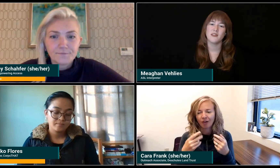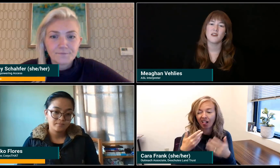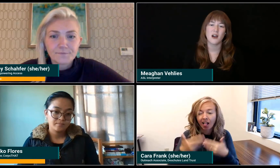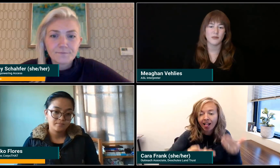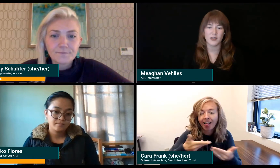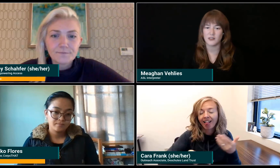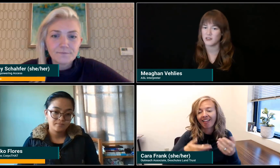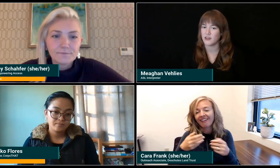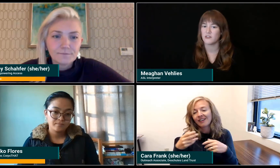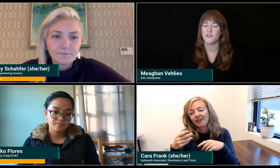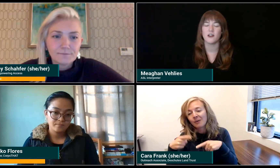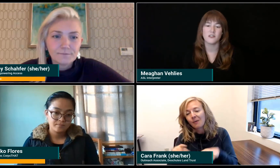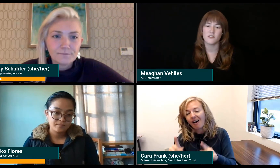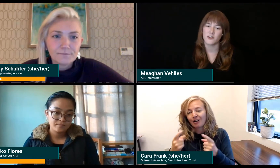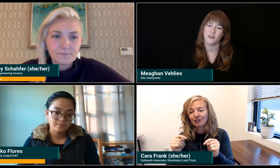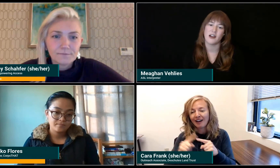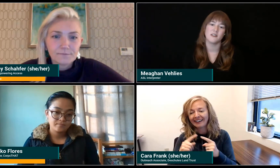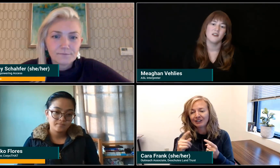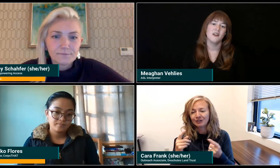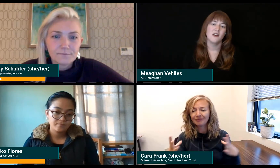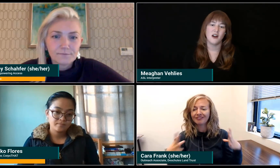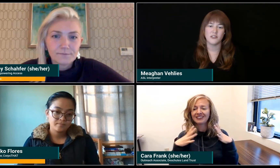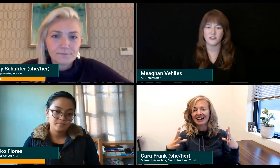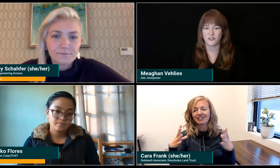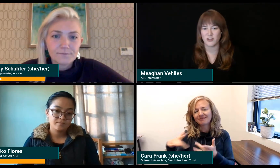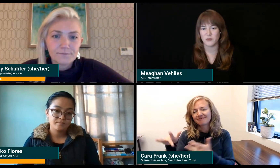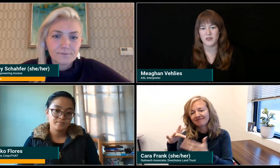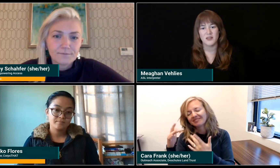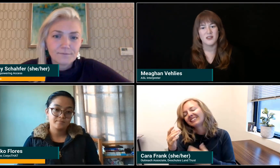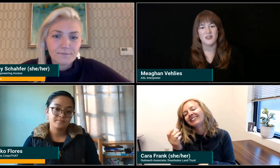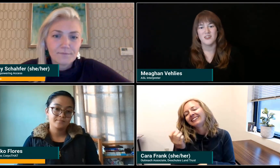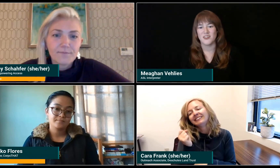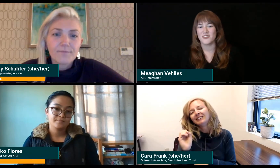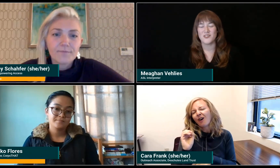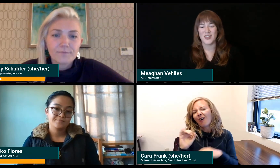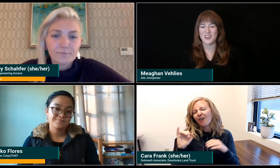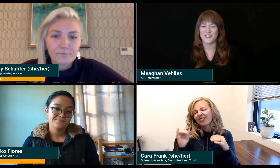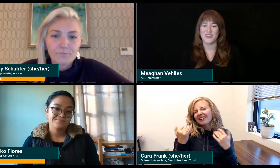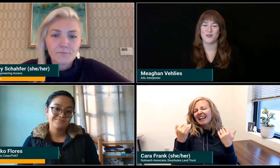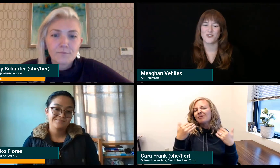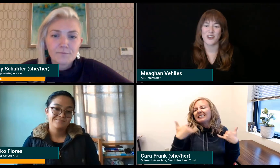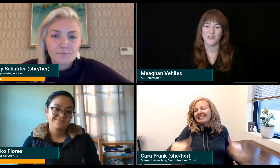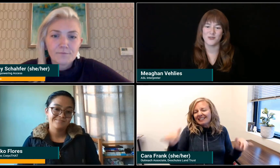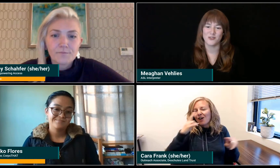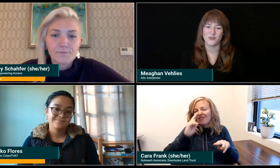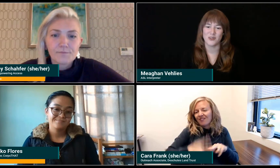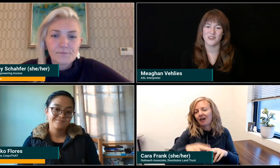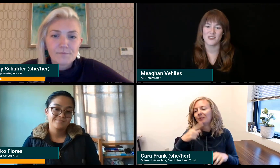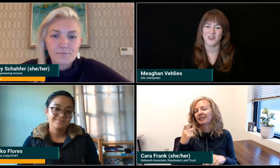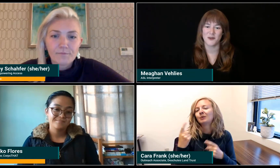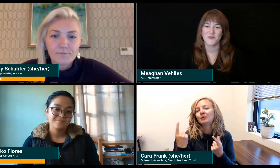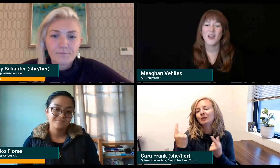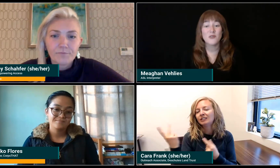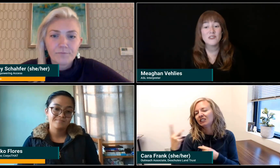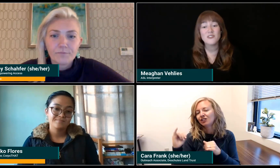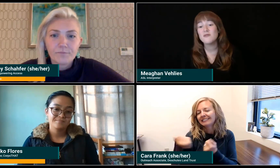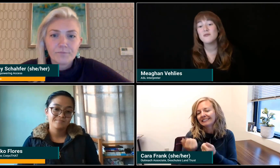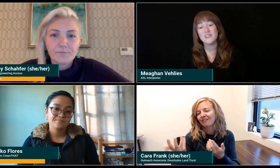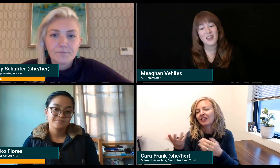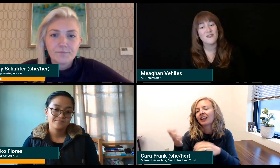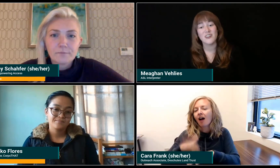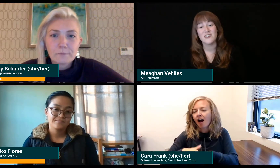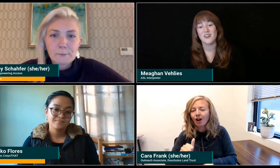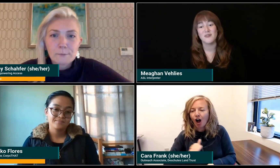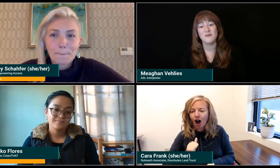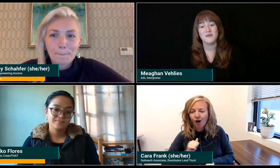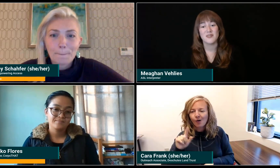too many complicated layers for us to figure out on this trip, this vacation that we're trying to enjoy. So we